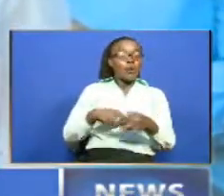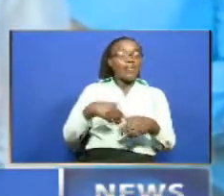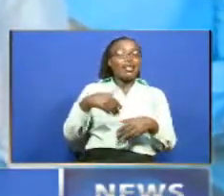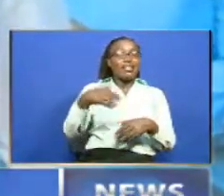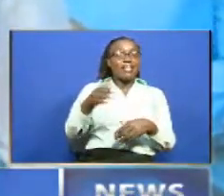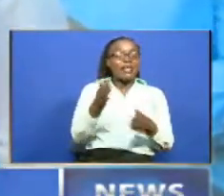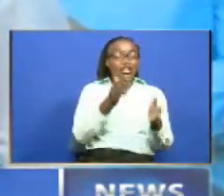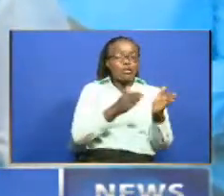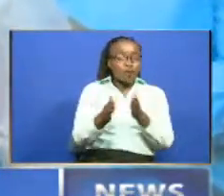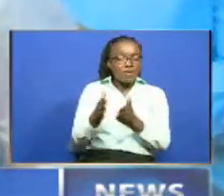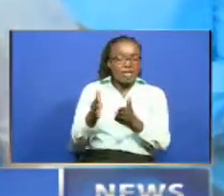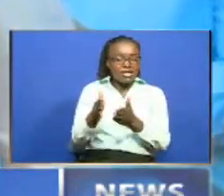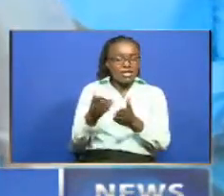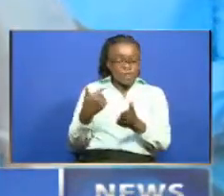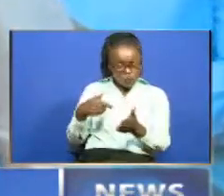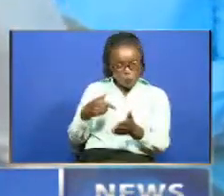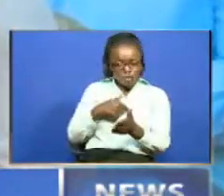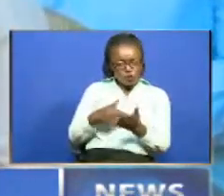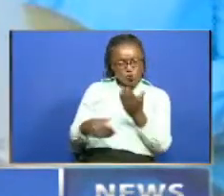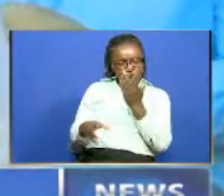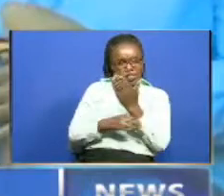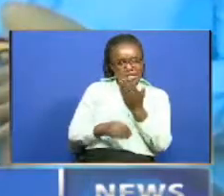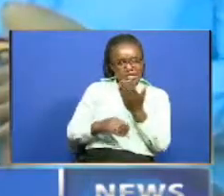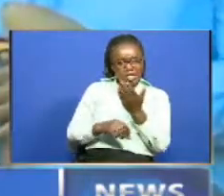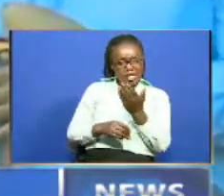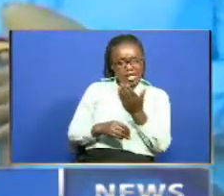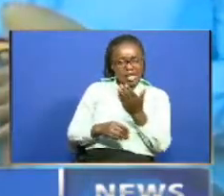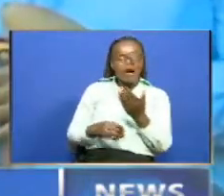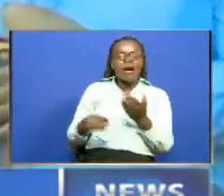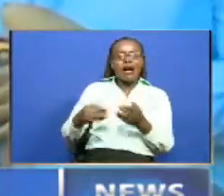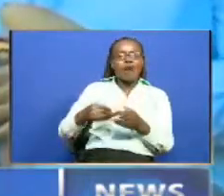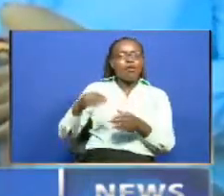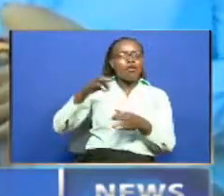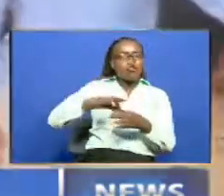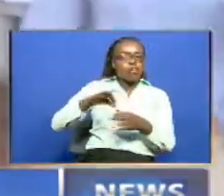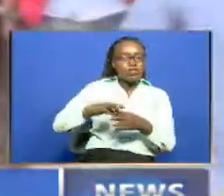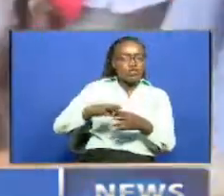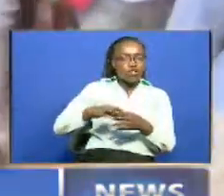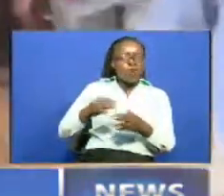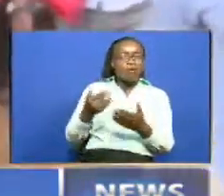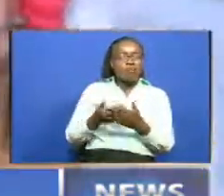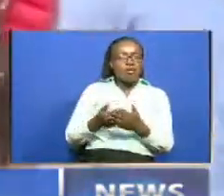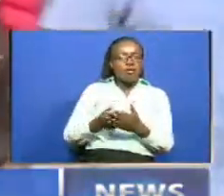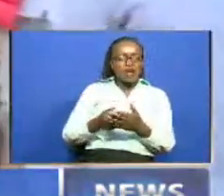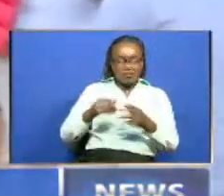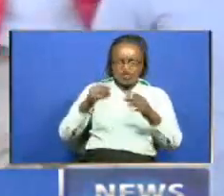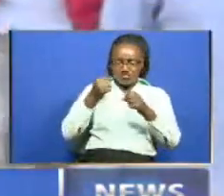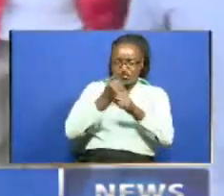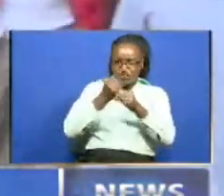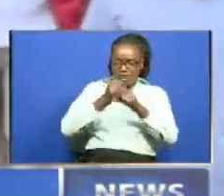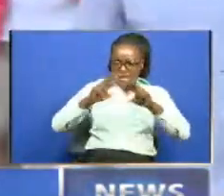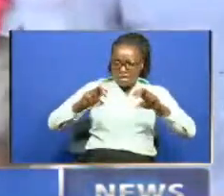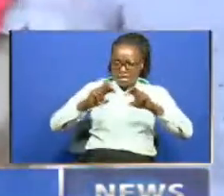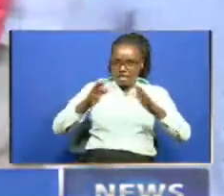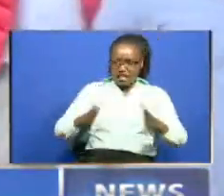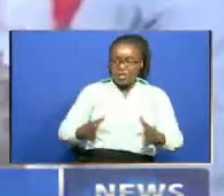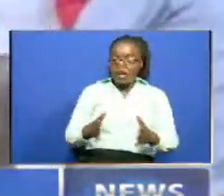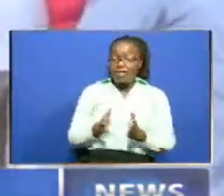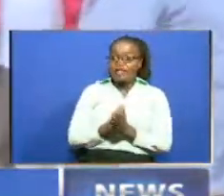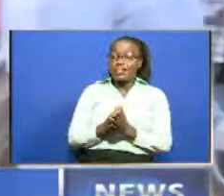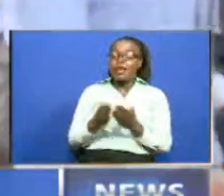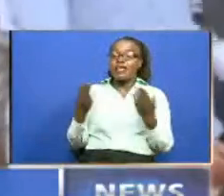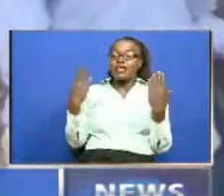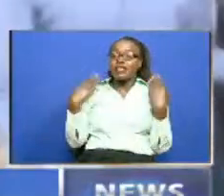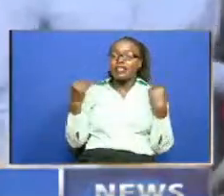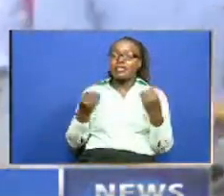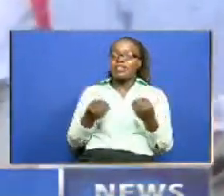utupangie ati utaiba kura ya mahasla na Huduma namba. The MP is also claiming that the exercise will provide